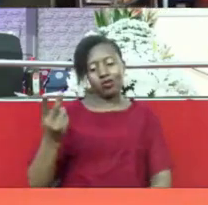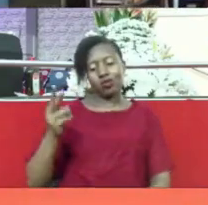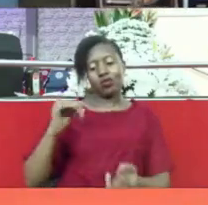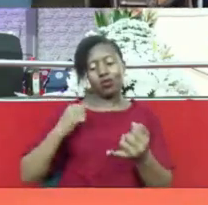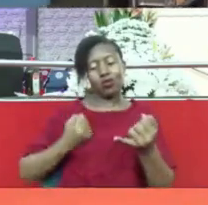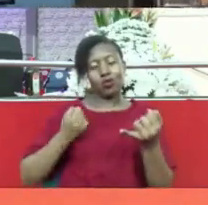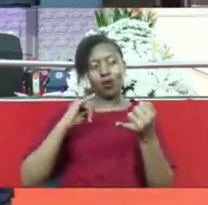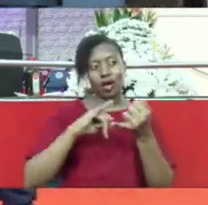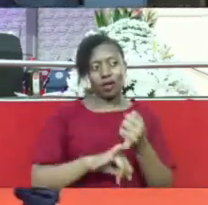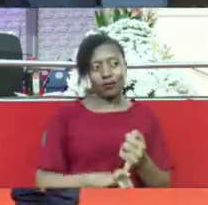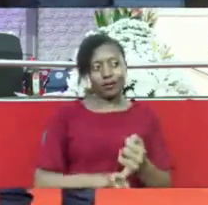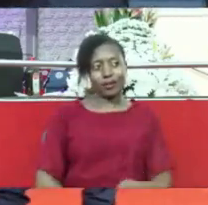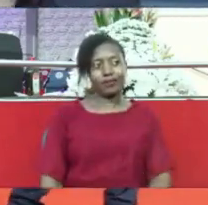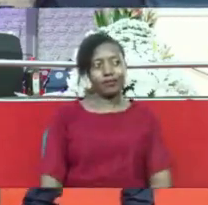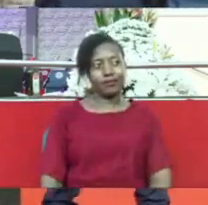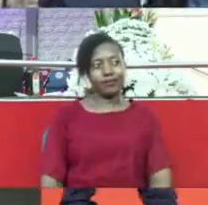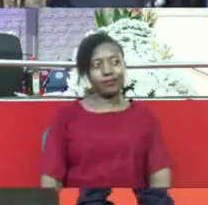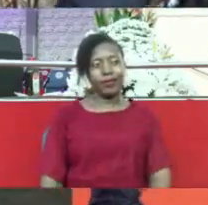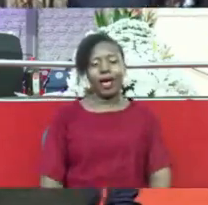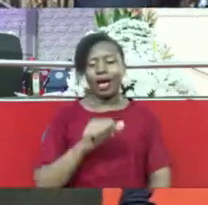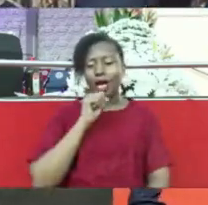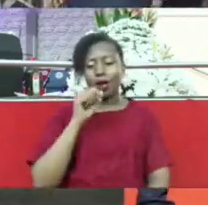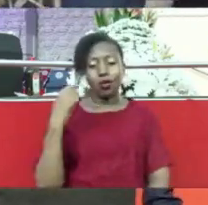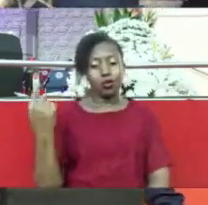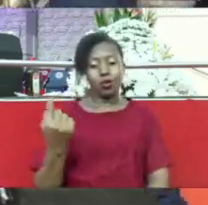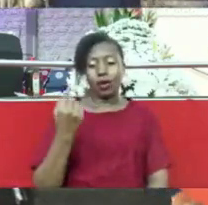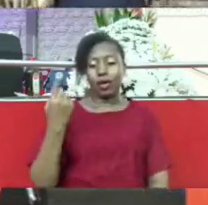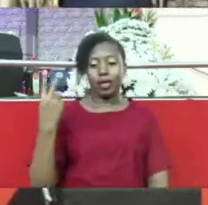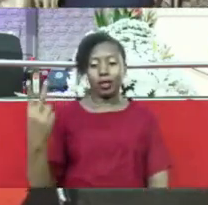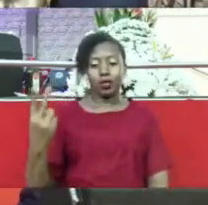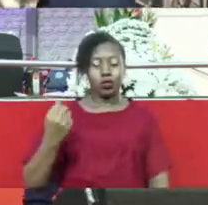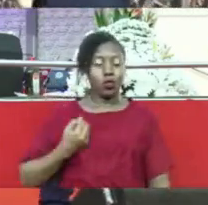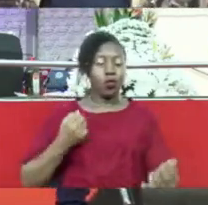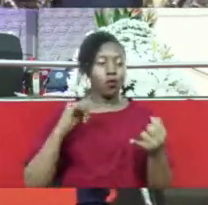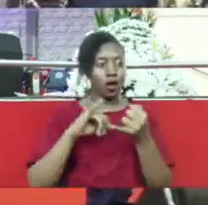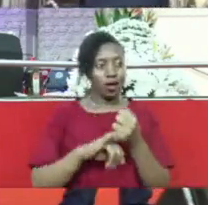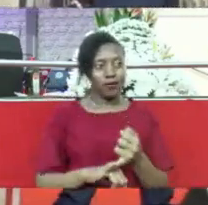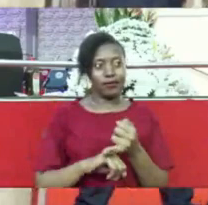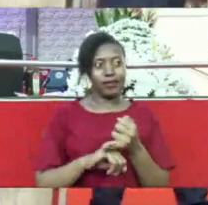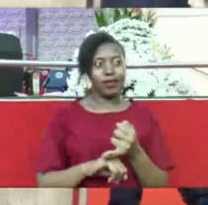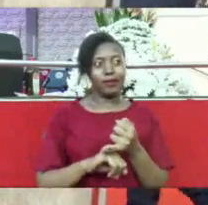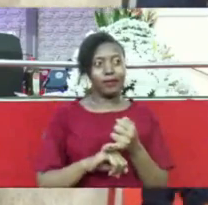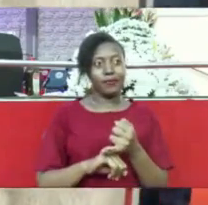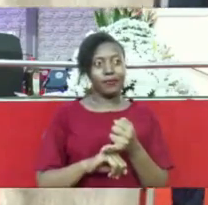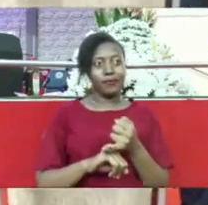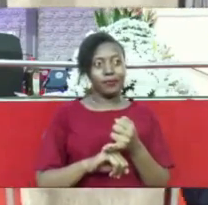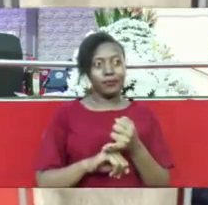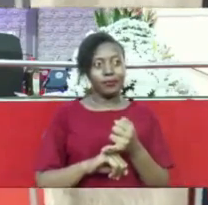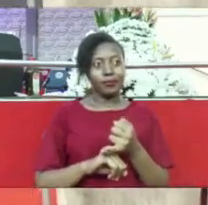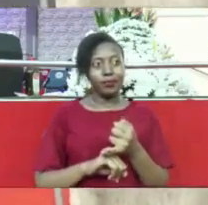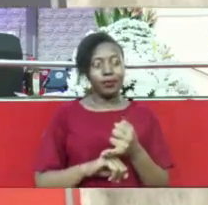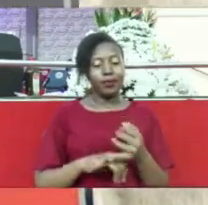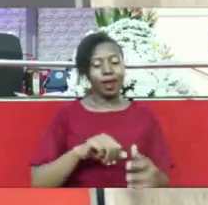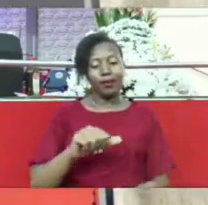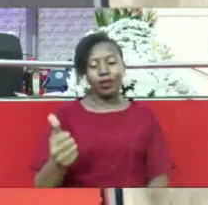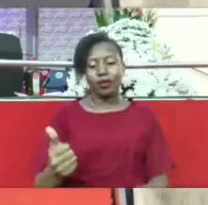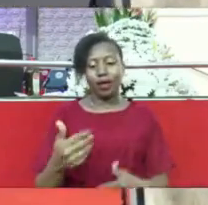wawili. But not just 2 wives. Na sio wake wawili tu. Some other things followed him. Kuna mambo mengine